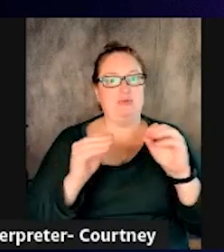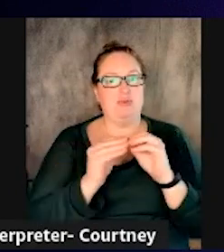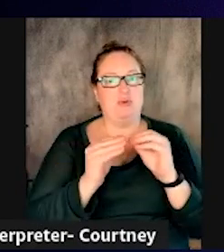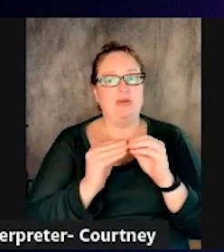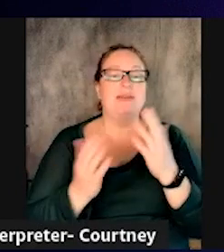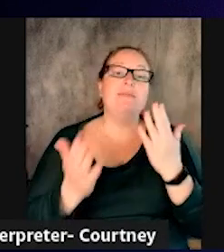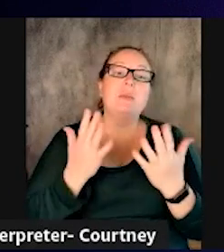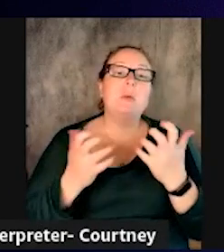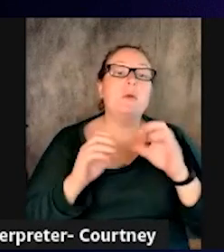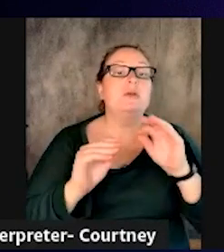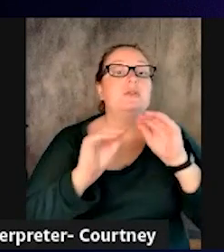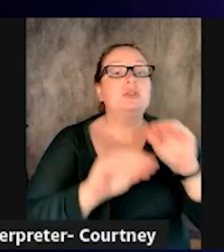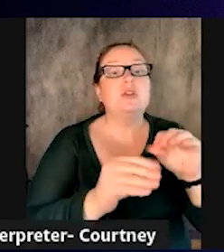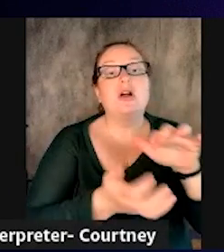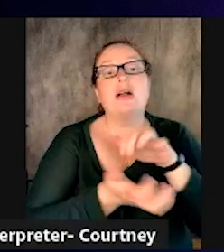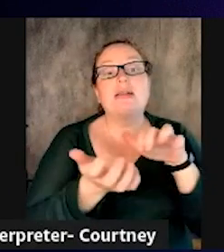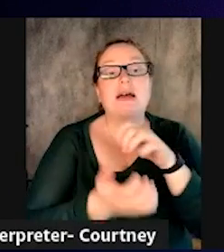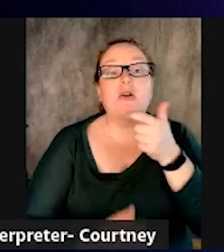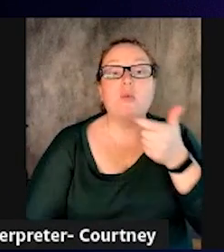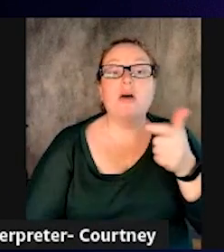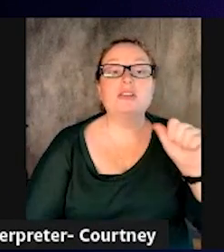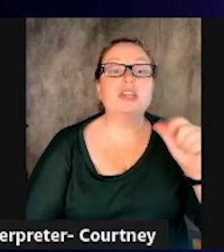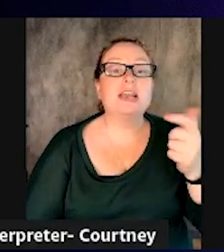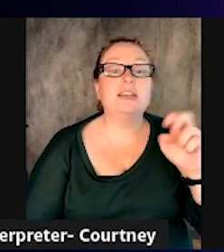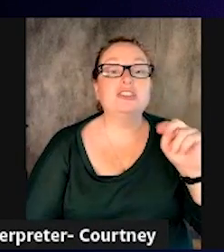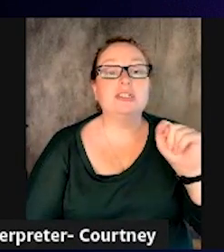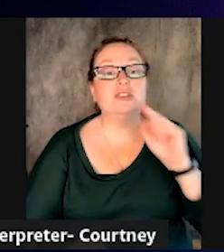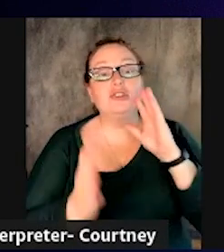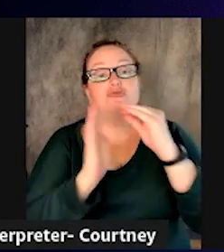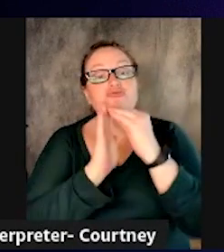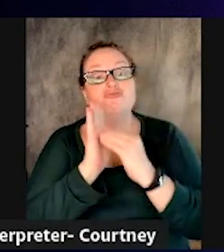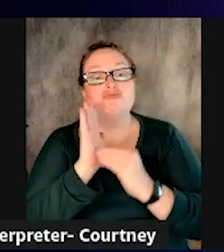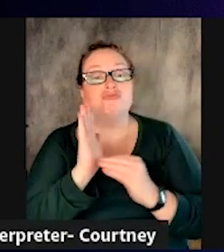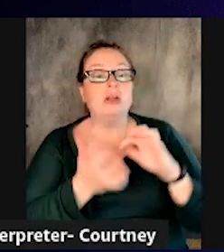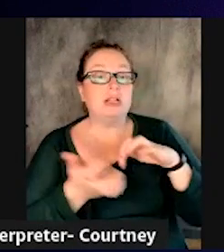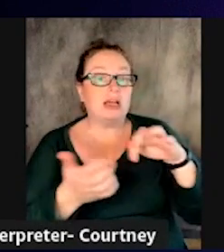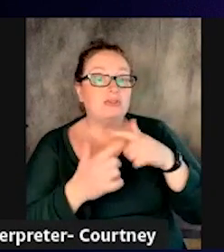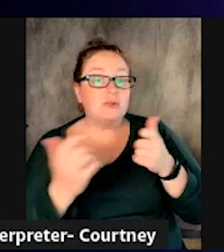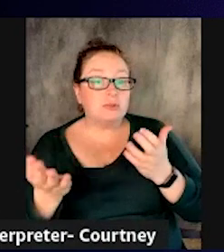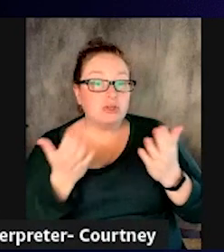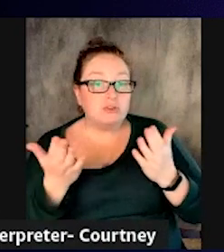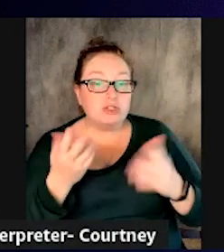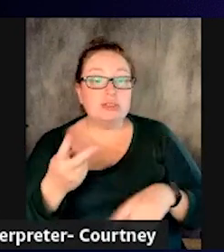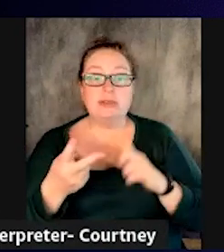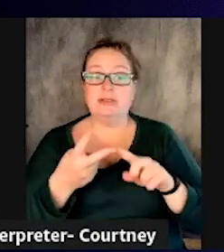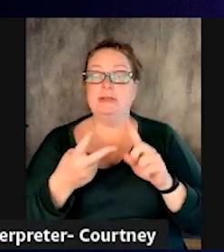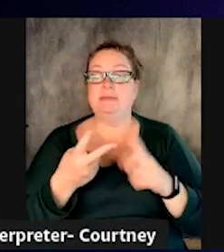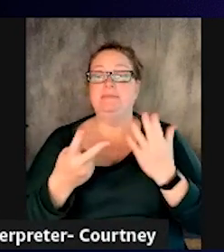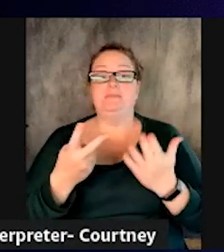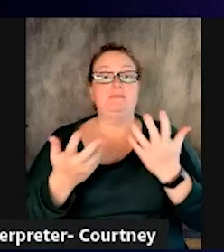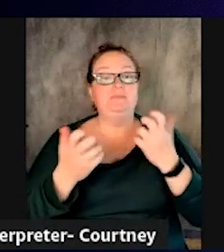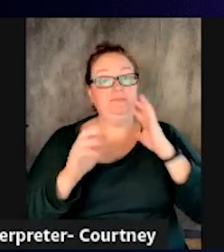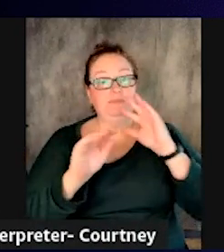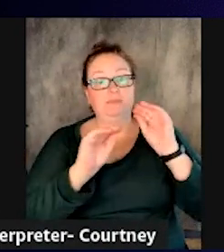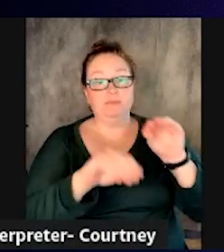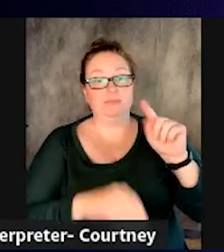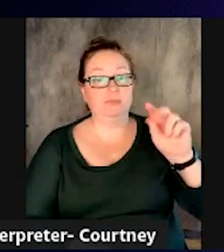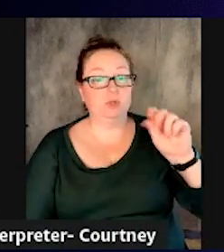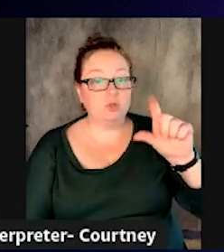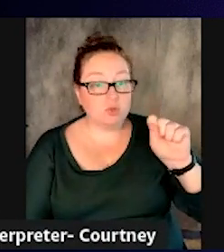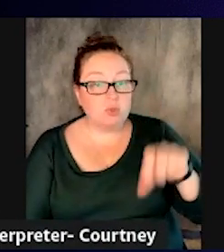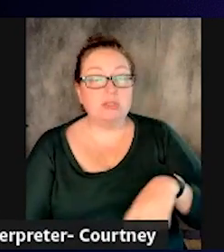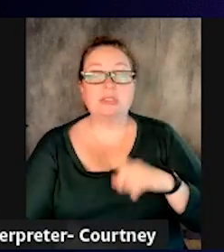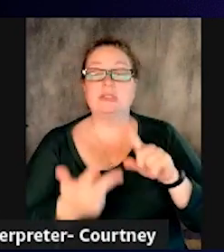a CloudWatch agent to collect log files from all their servers. Maybe they want to install some tools. Maybe they want